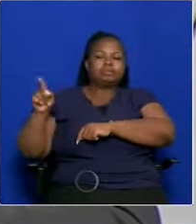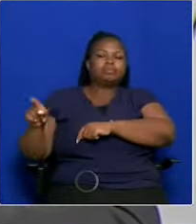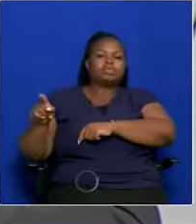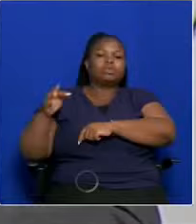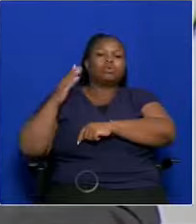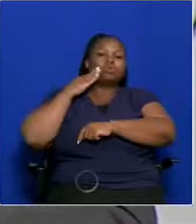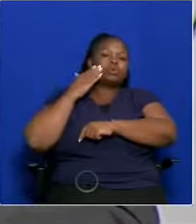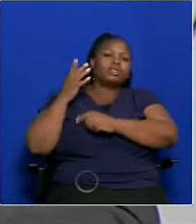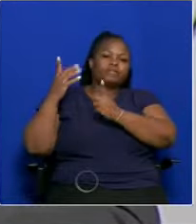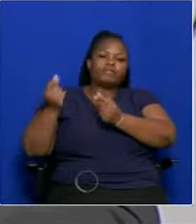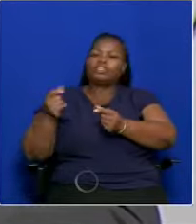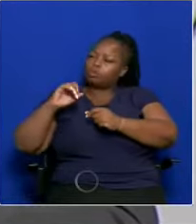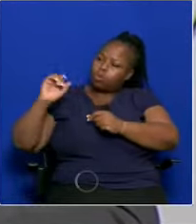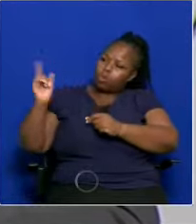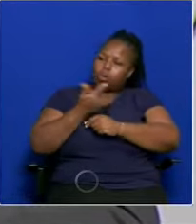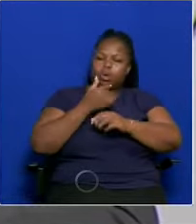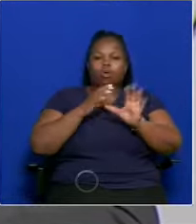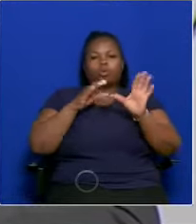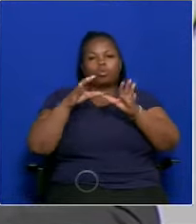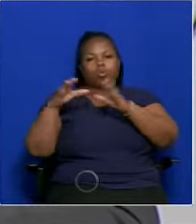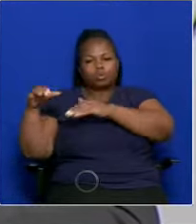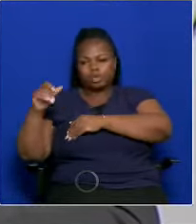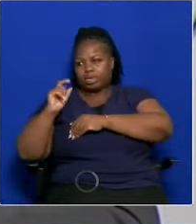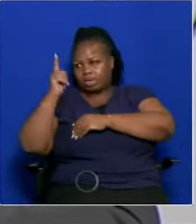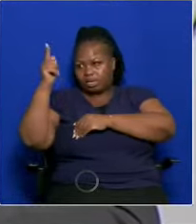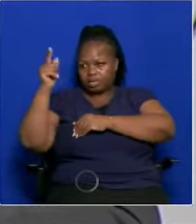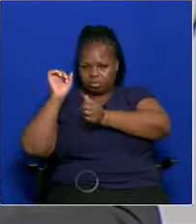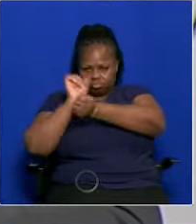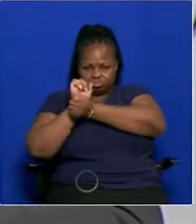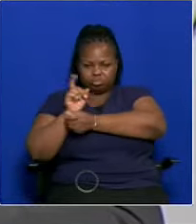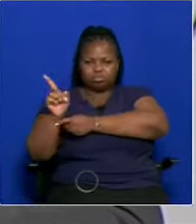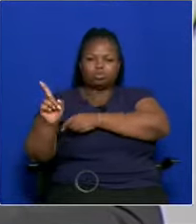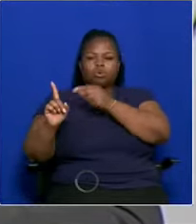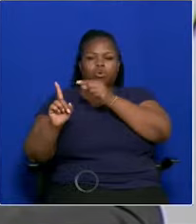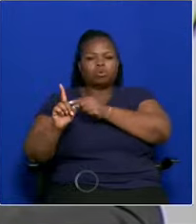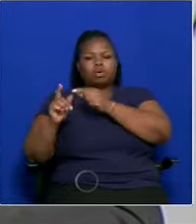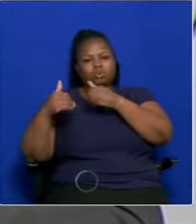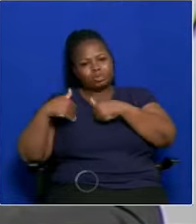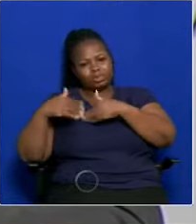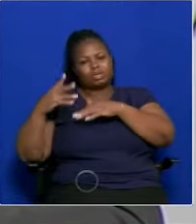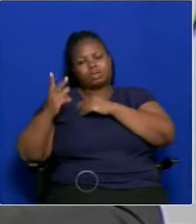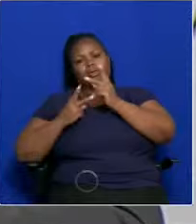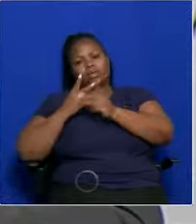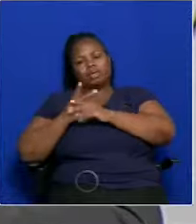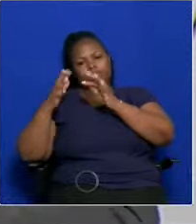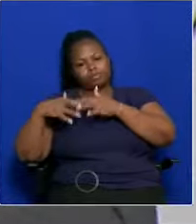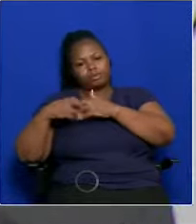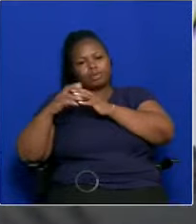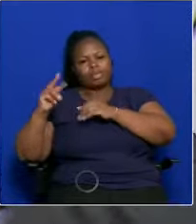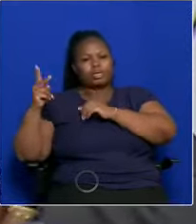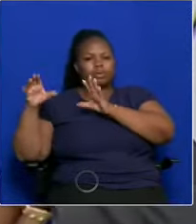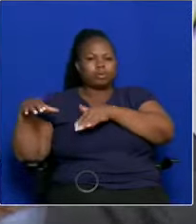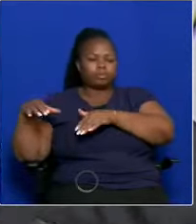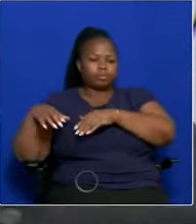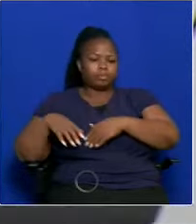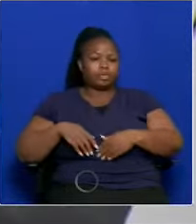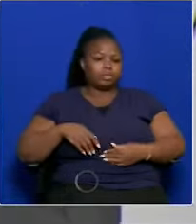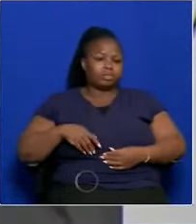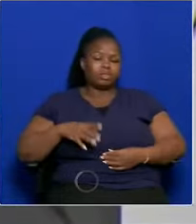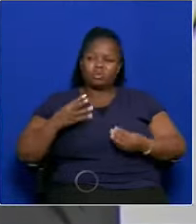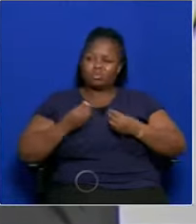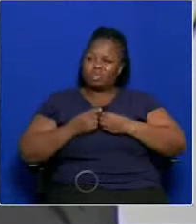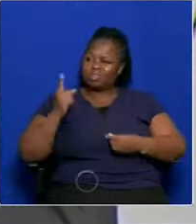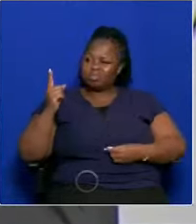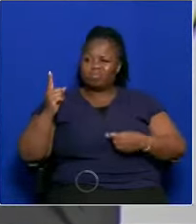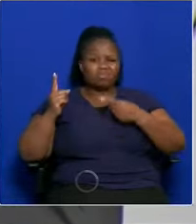group. Then I arrested him because he's gonna start another group. So, but that time, with him, it didn't yet reach